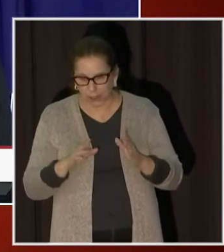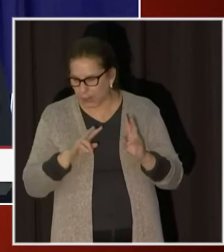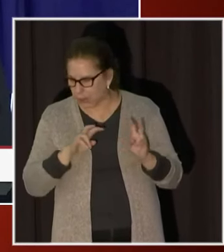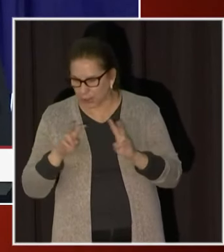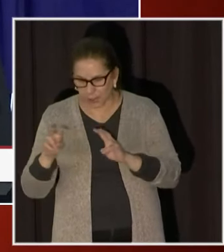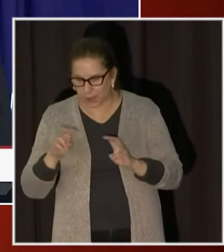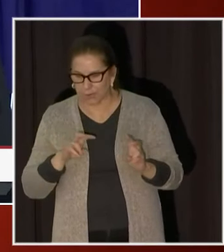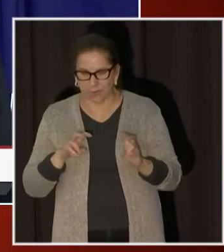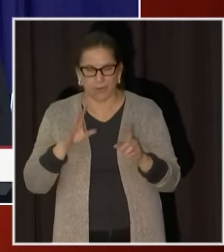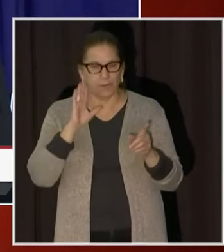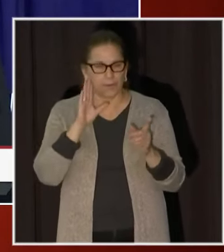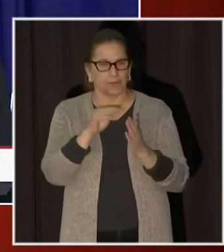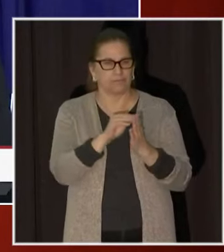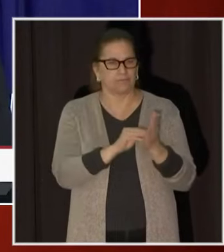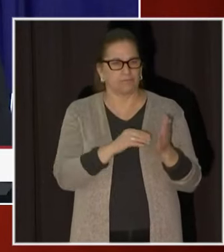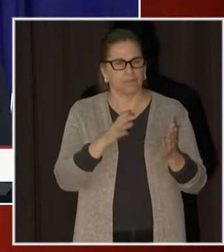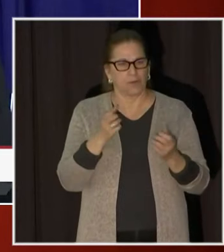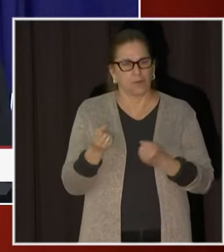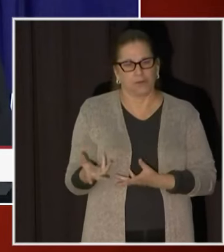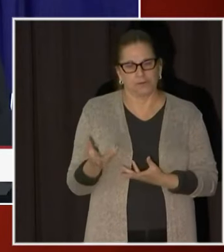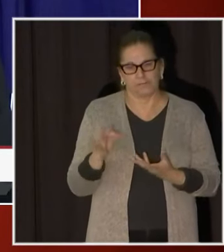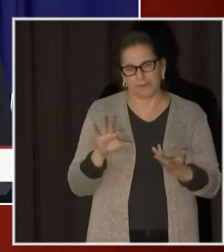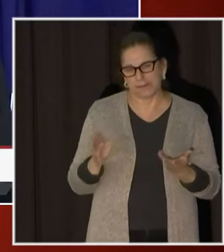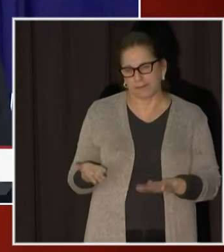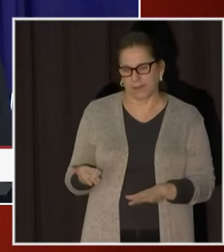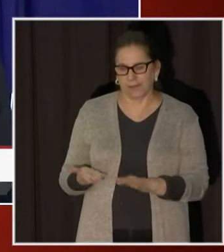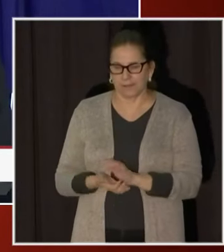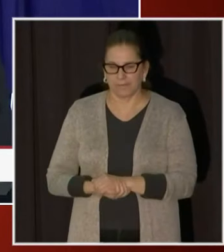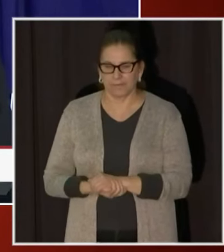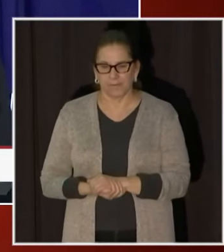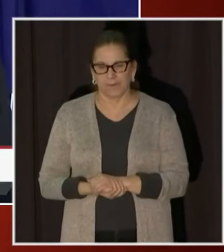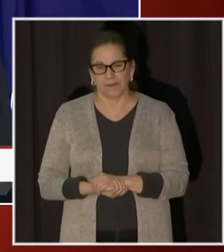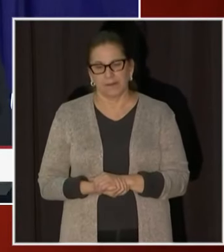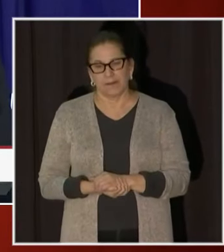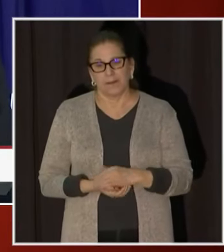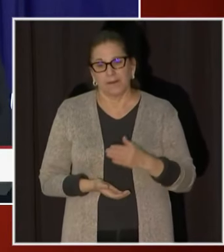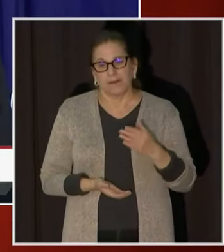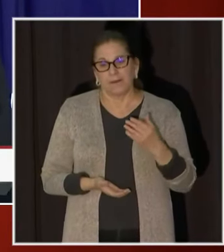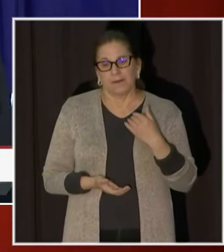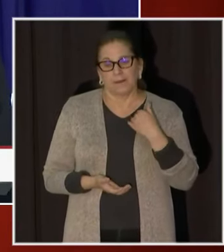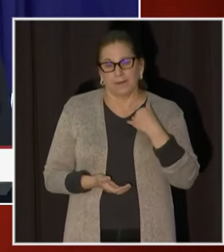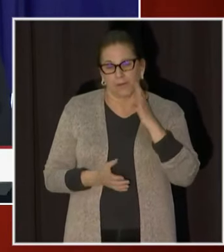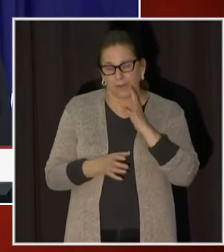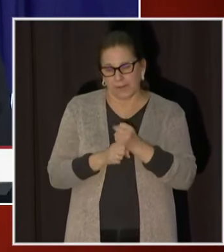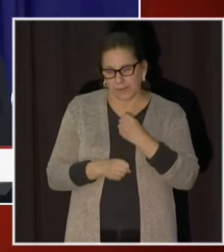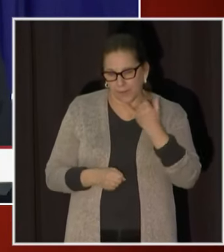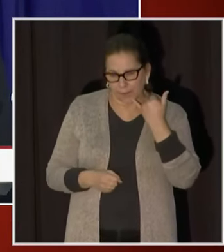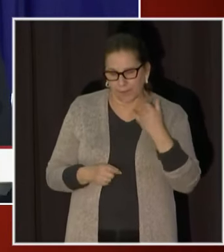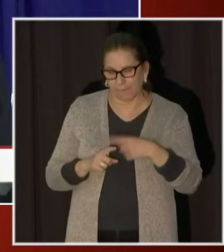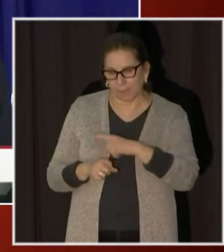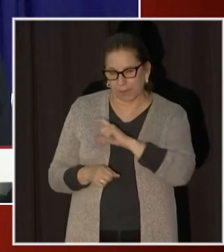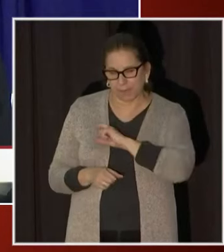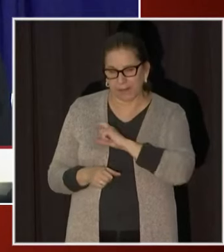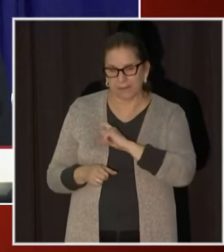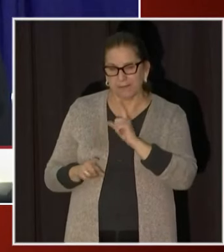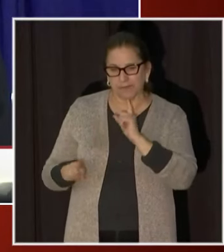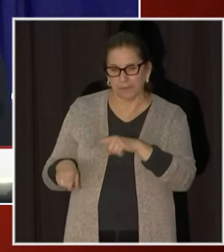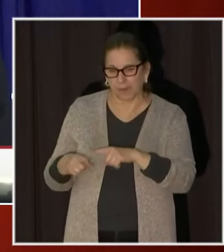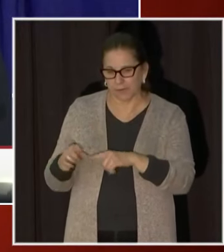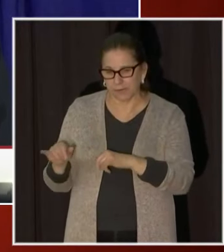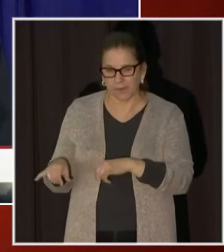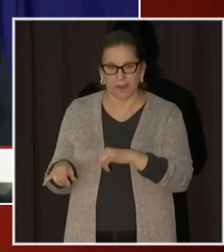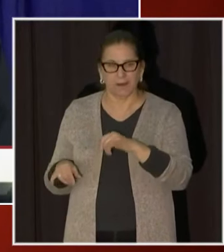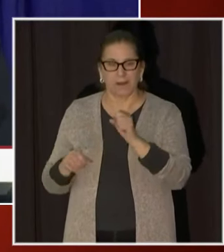investigators who receive these phone calls from law enforcement who have responded to the home ask the pertinent questions